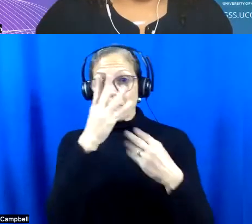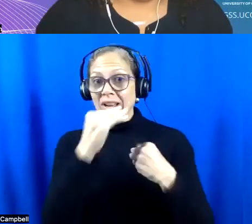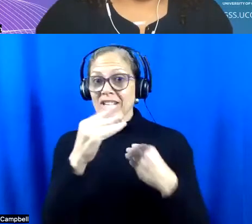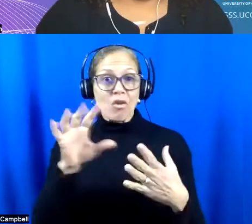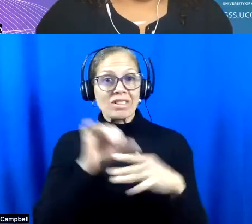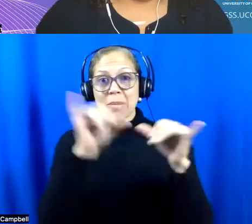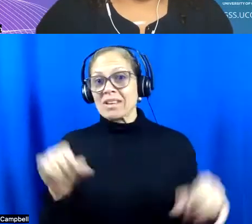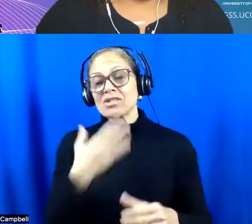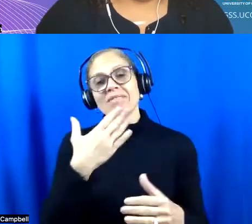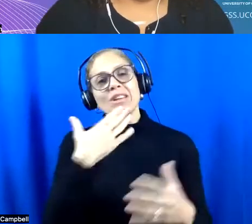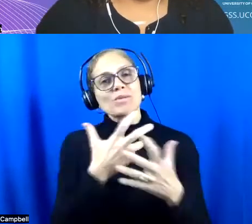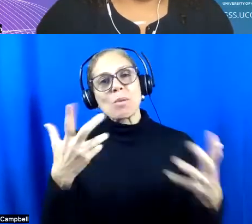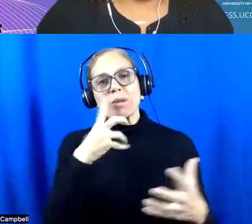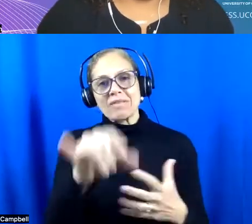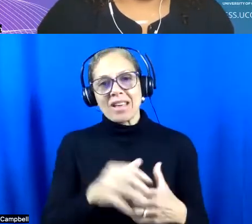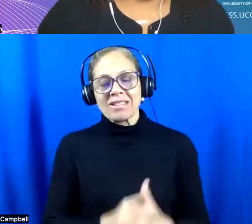to thank you for that.